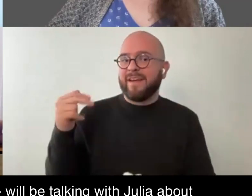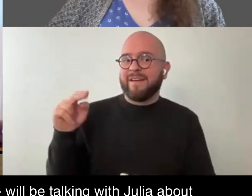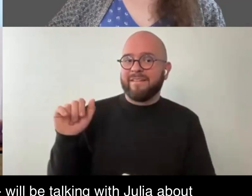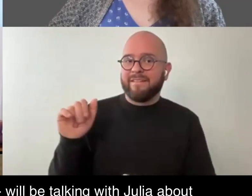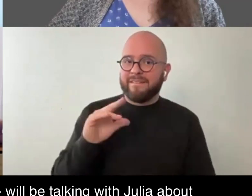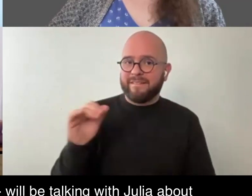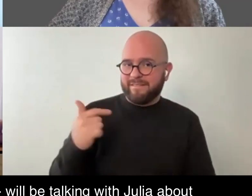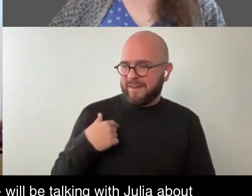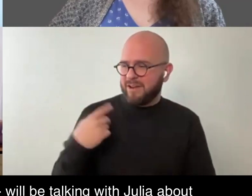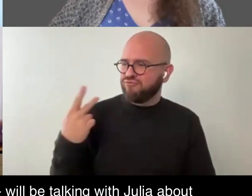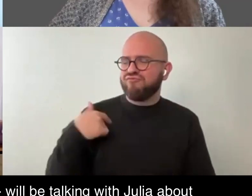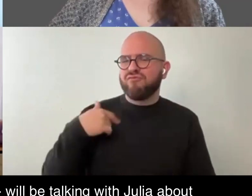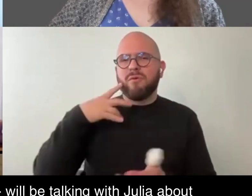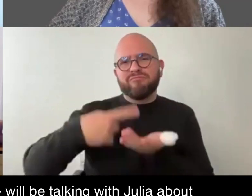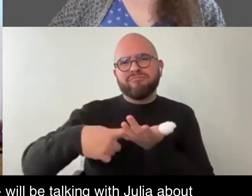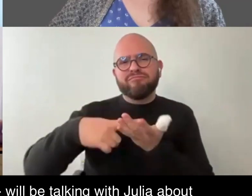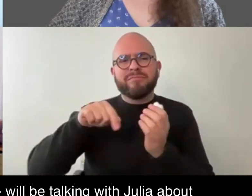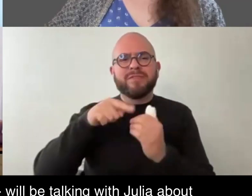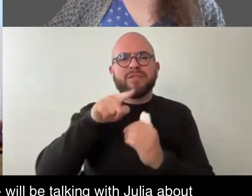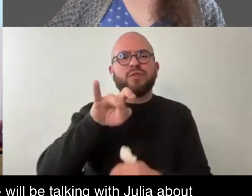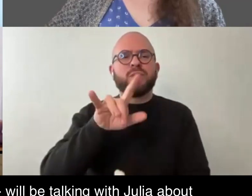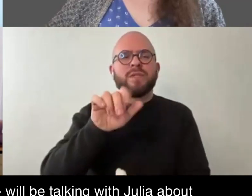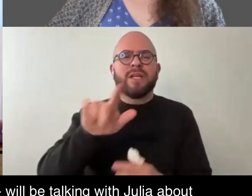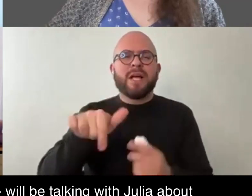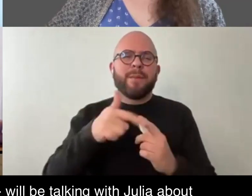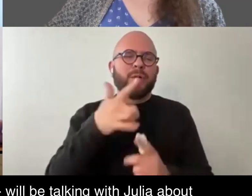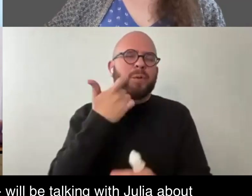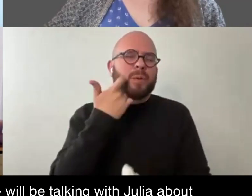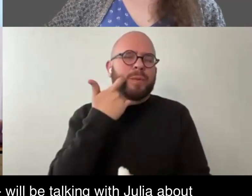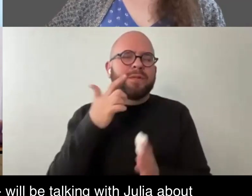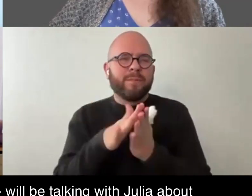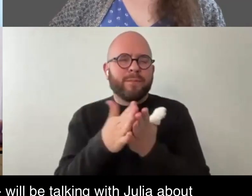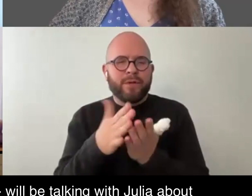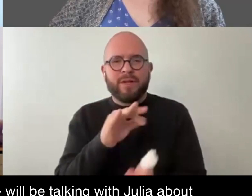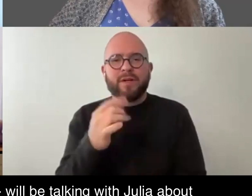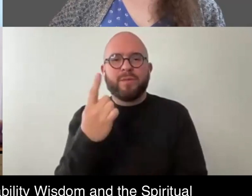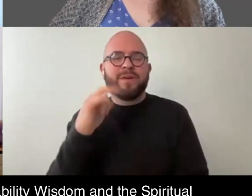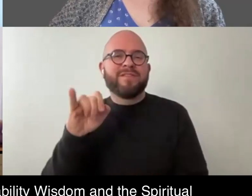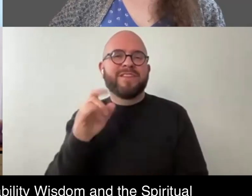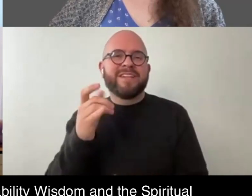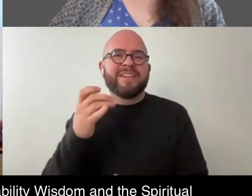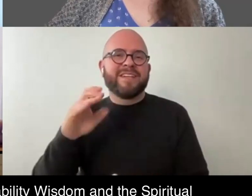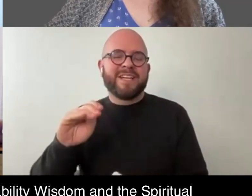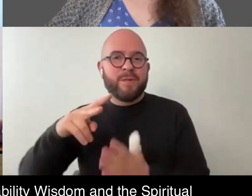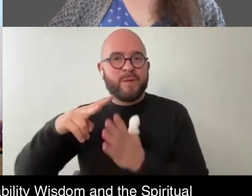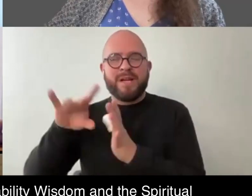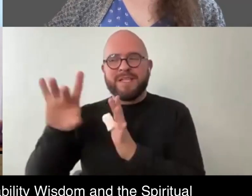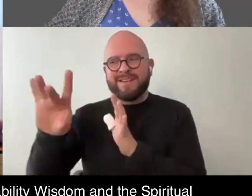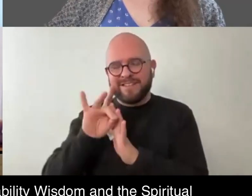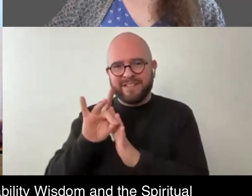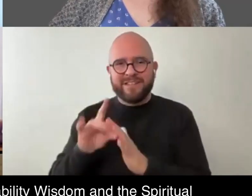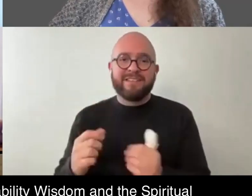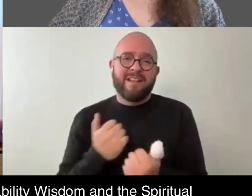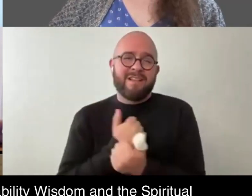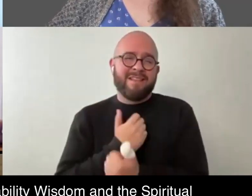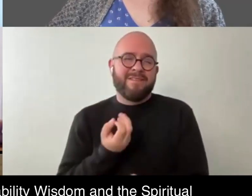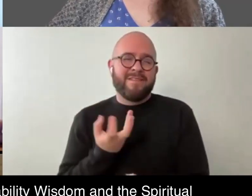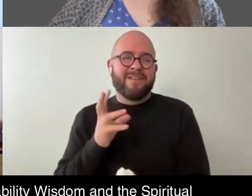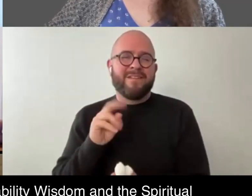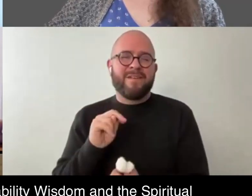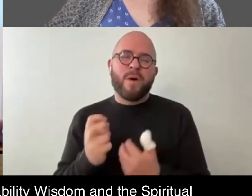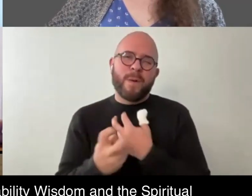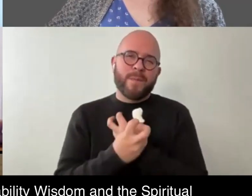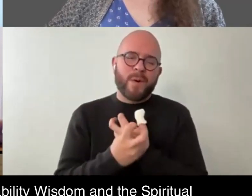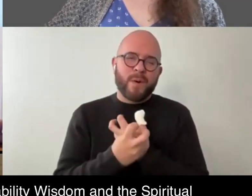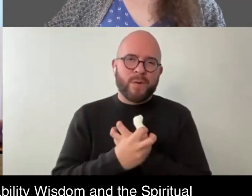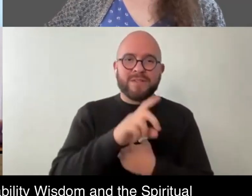with Julia about her most recent book and one of our JDAIM Reads selections, Loving Our Own Bones, Disability Wisdom